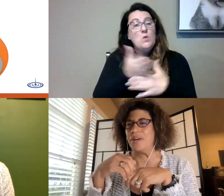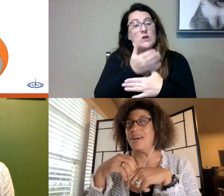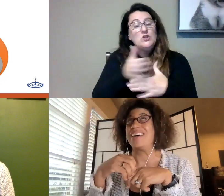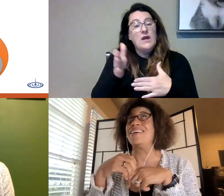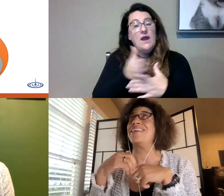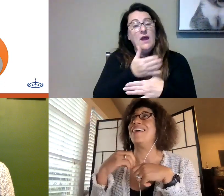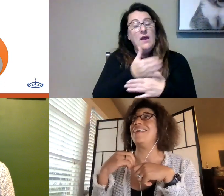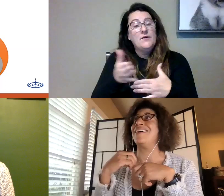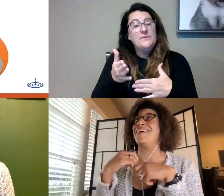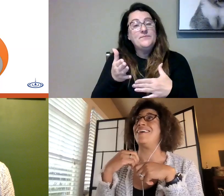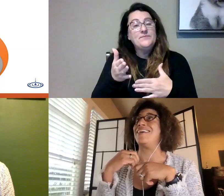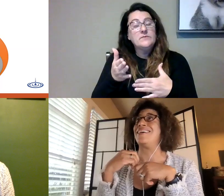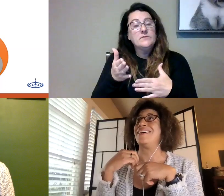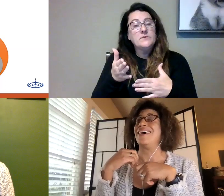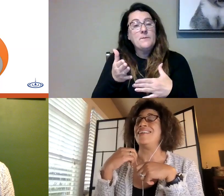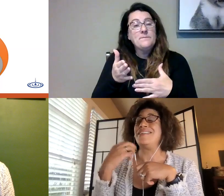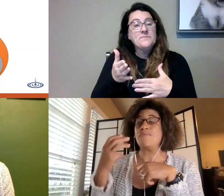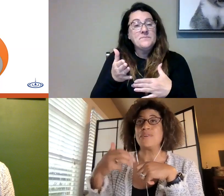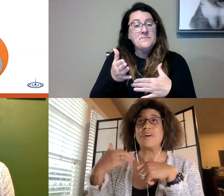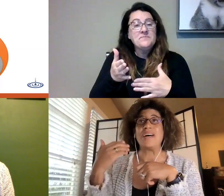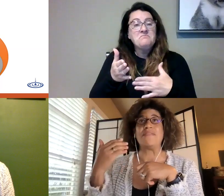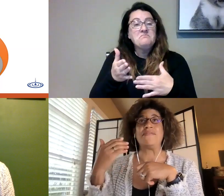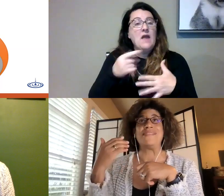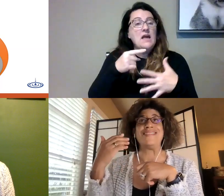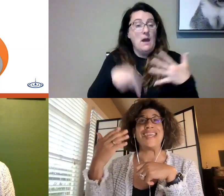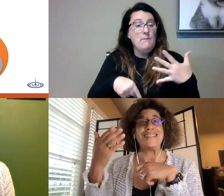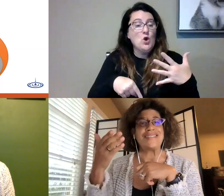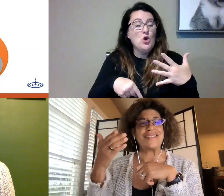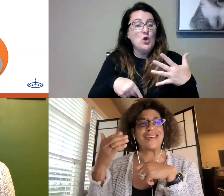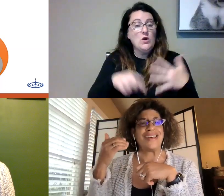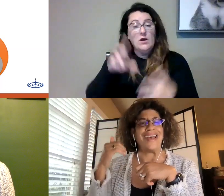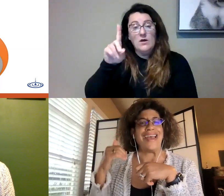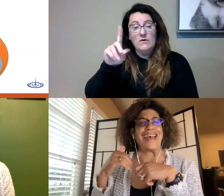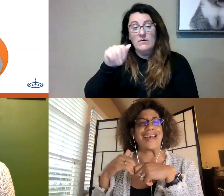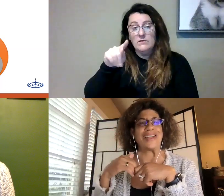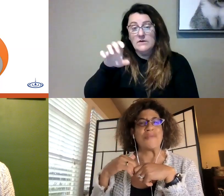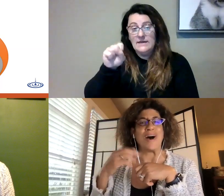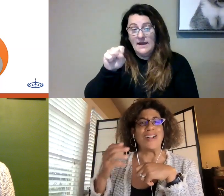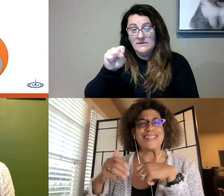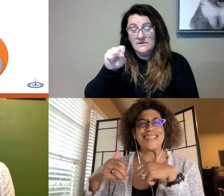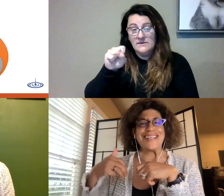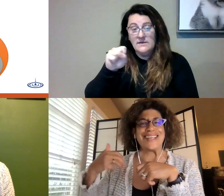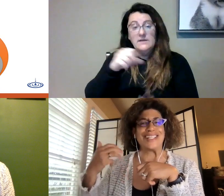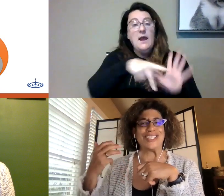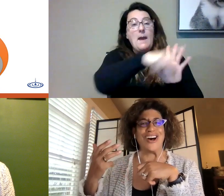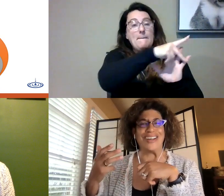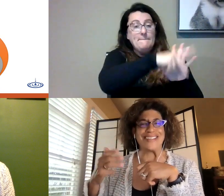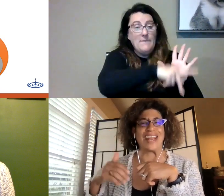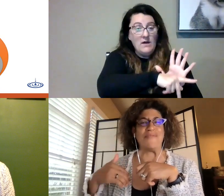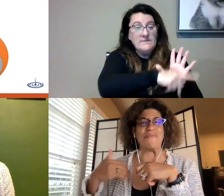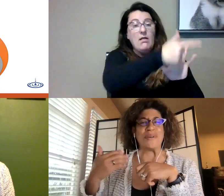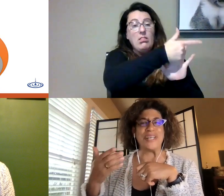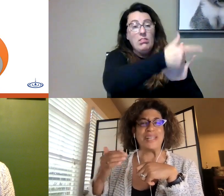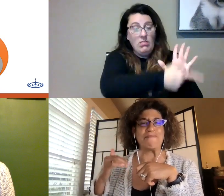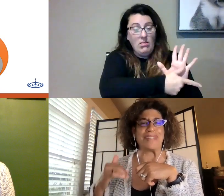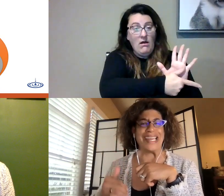you a number of dates and policies and laws that have